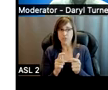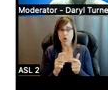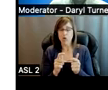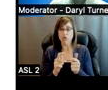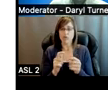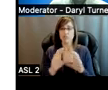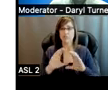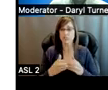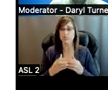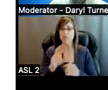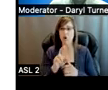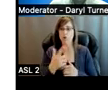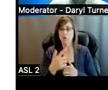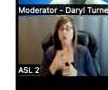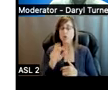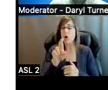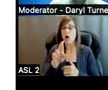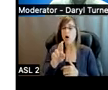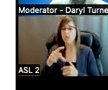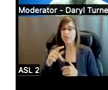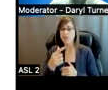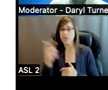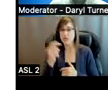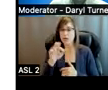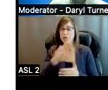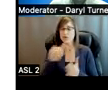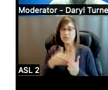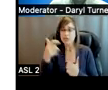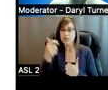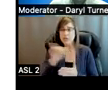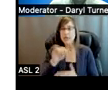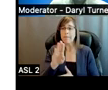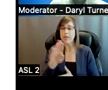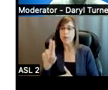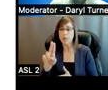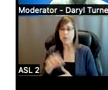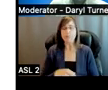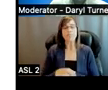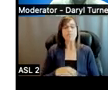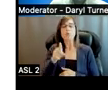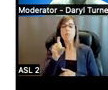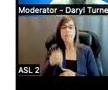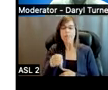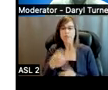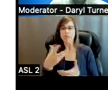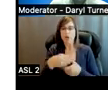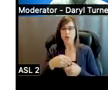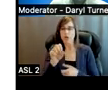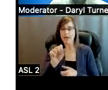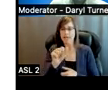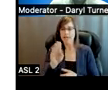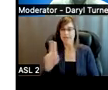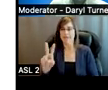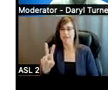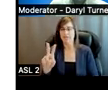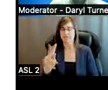RPG grants or centers grant like PU, you have to include SABV.